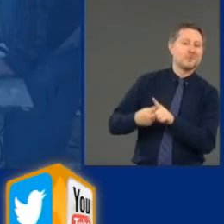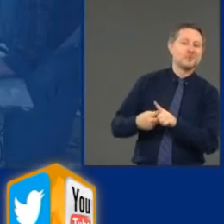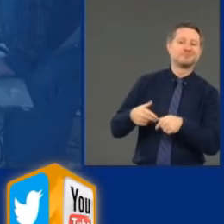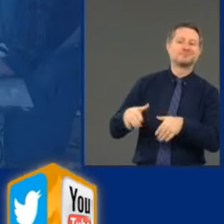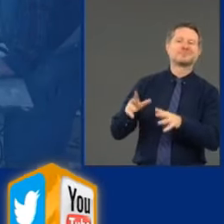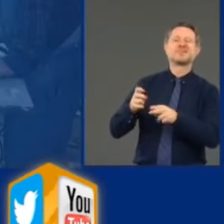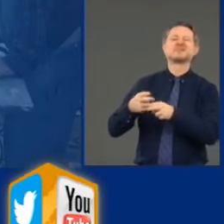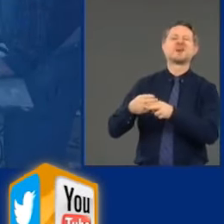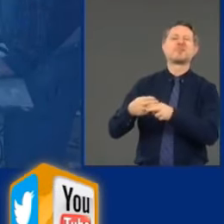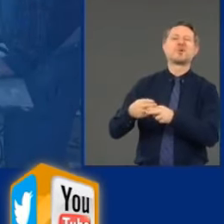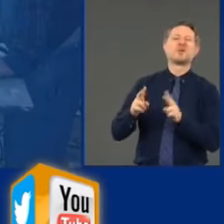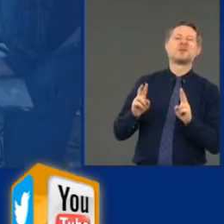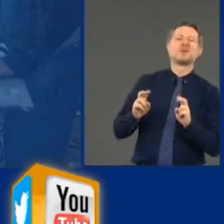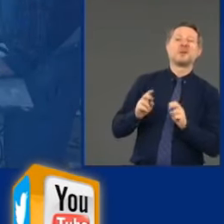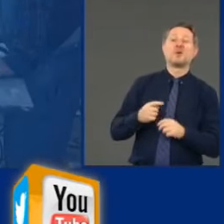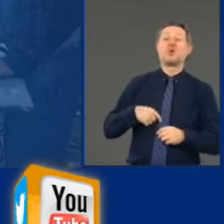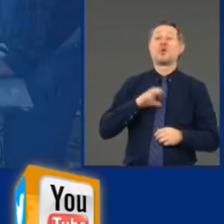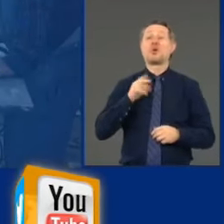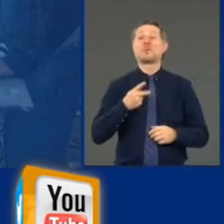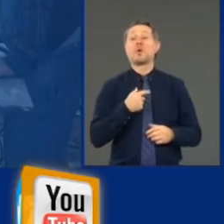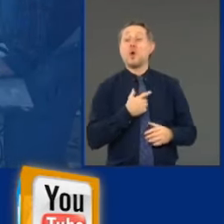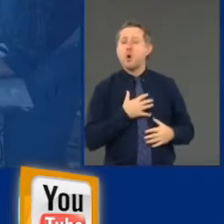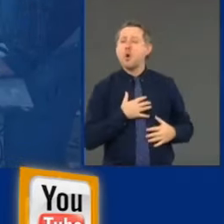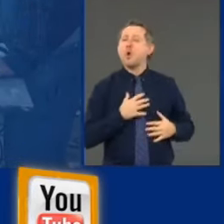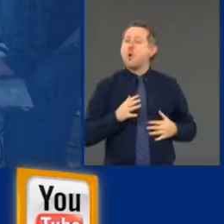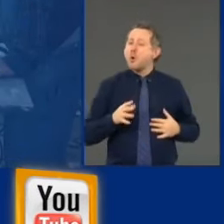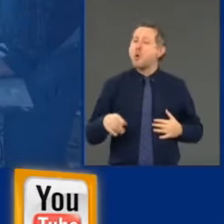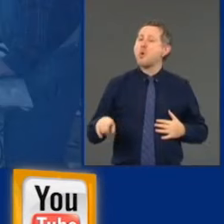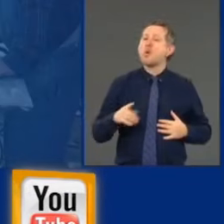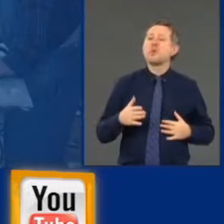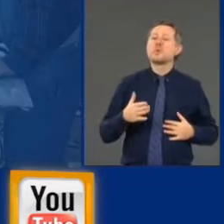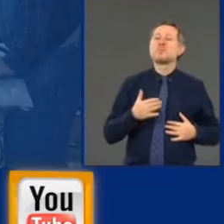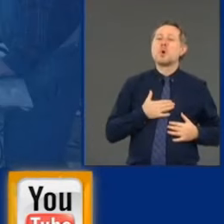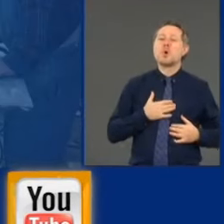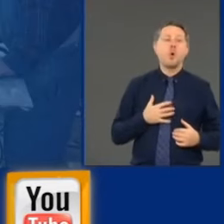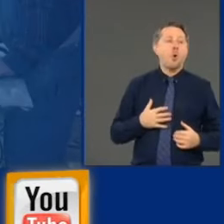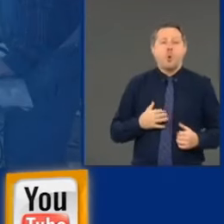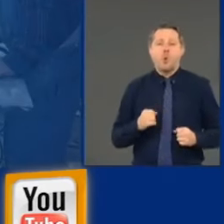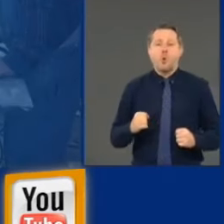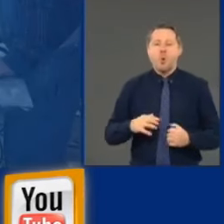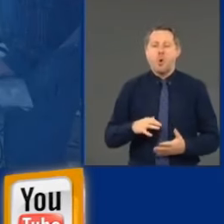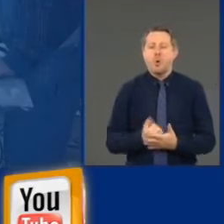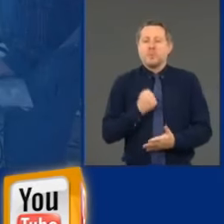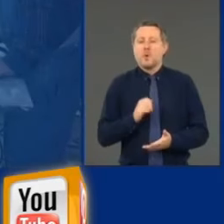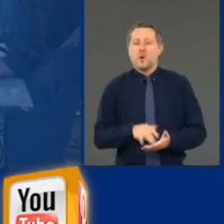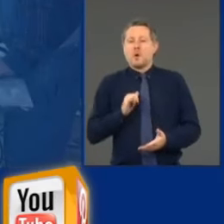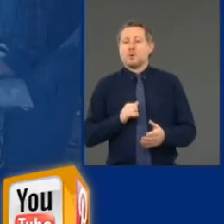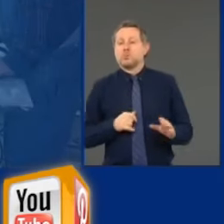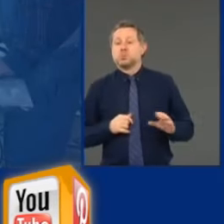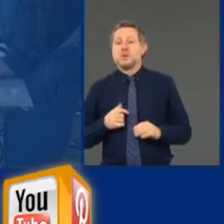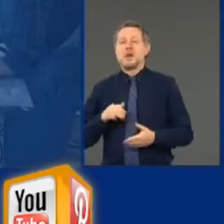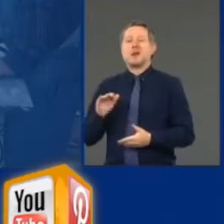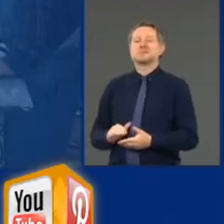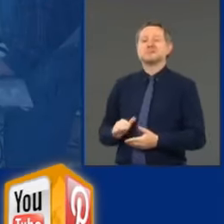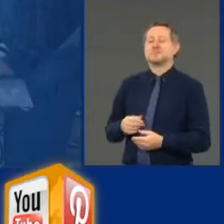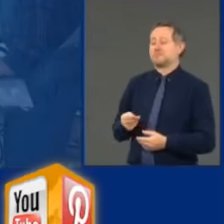home. The corporations think this is an opportunity to reopen with fewer